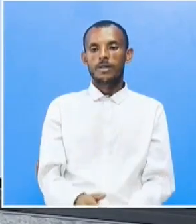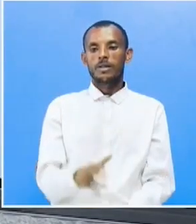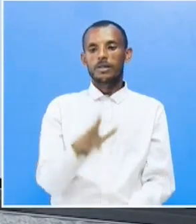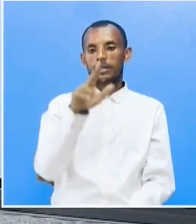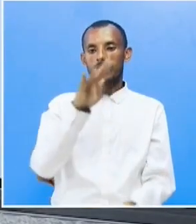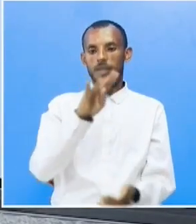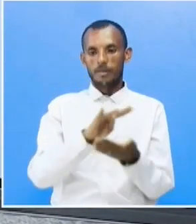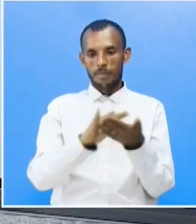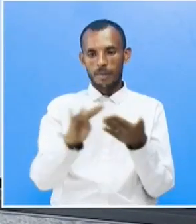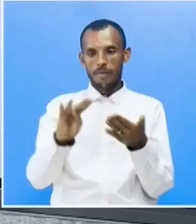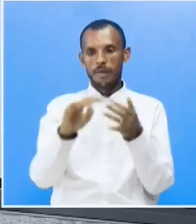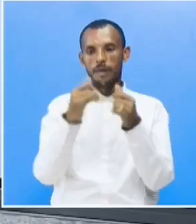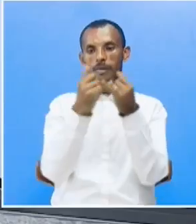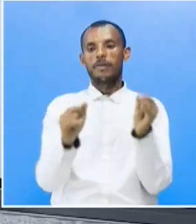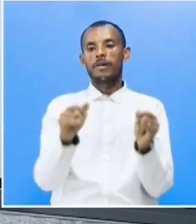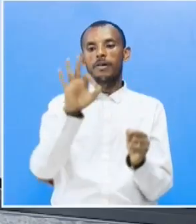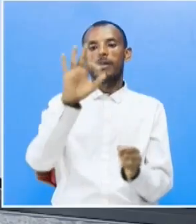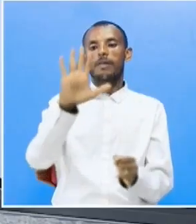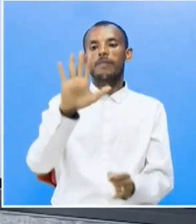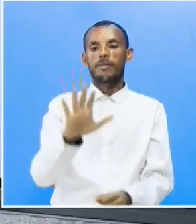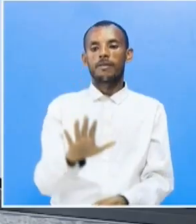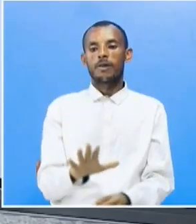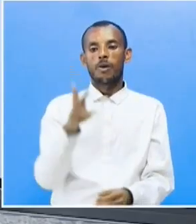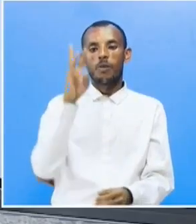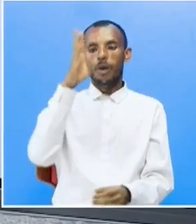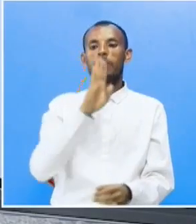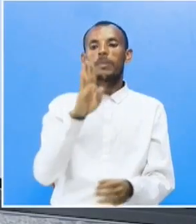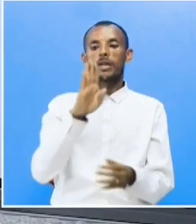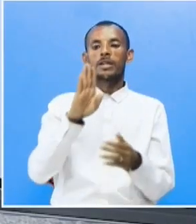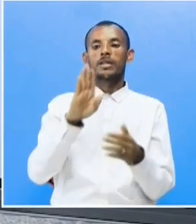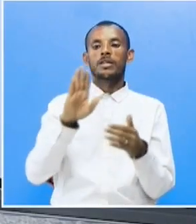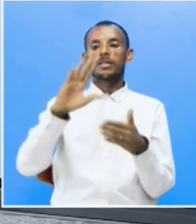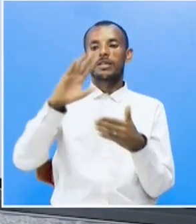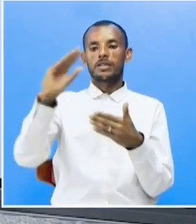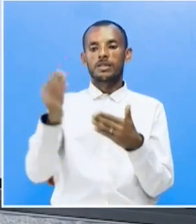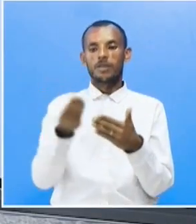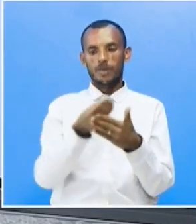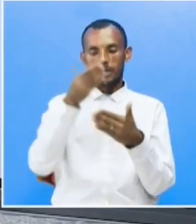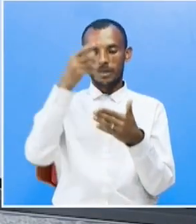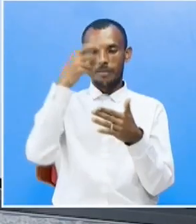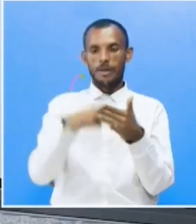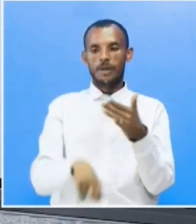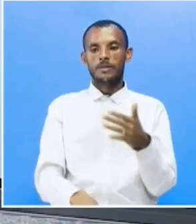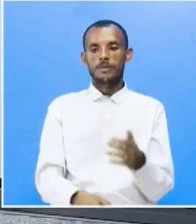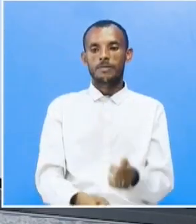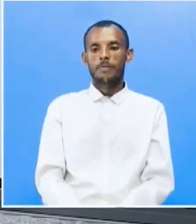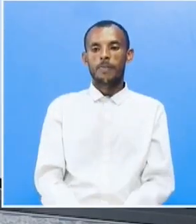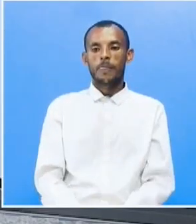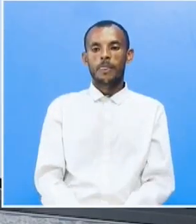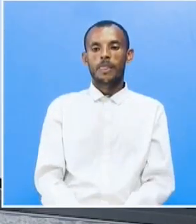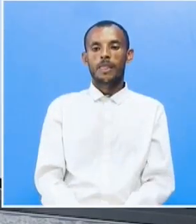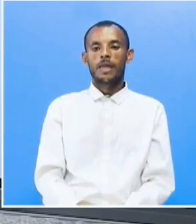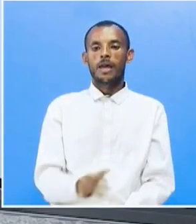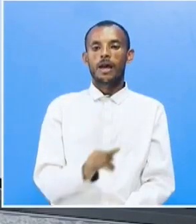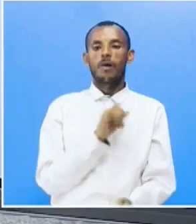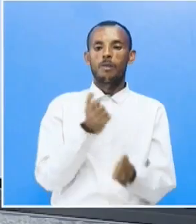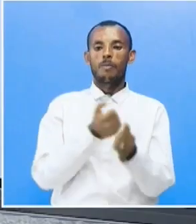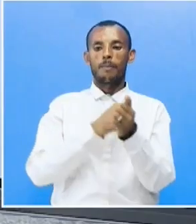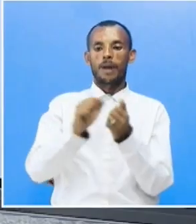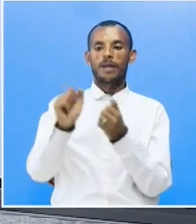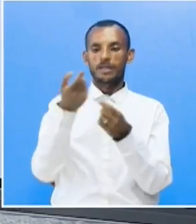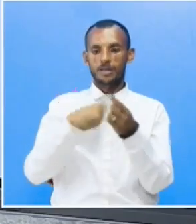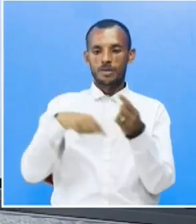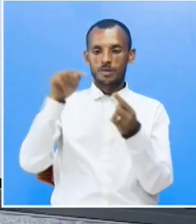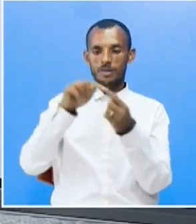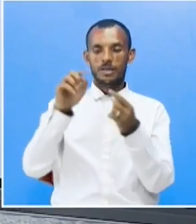million divided by 95 will be the cost price of this article. So I'll proceed to